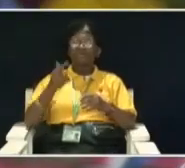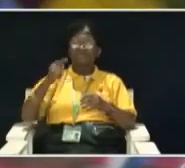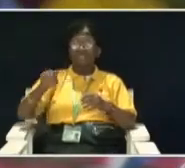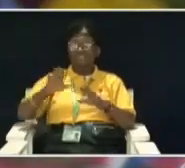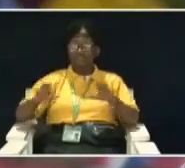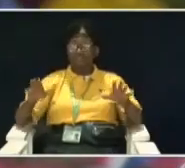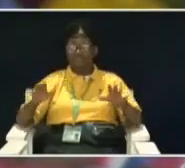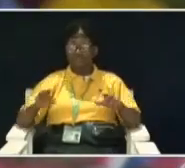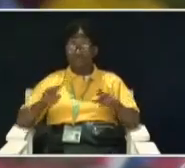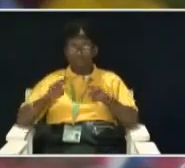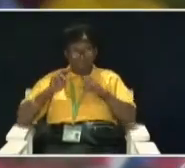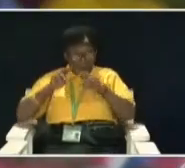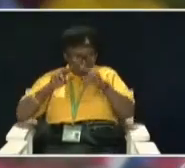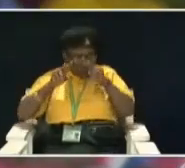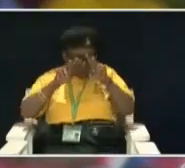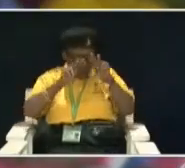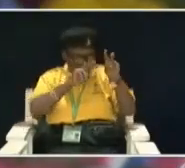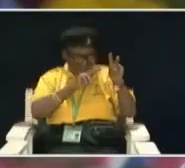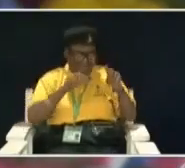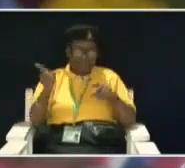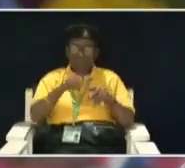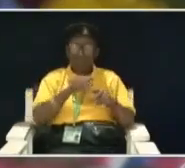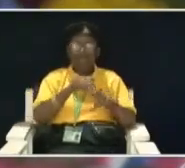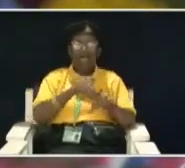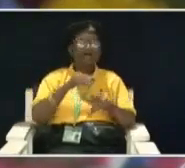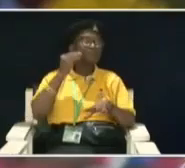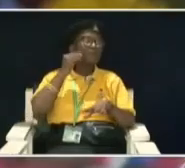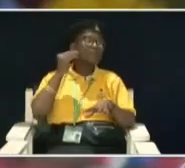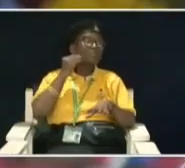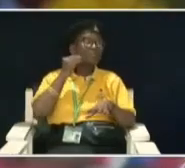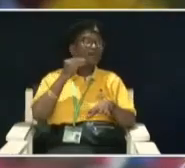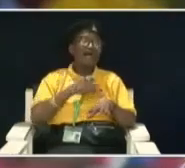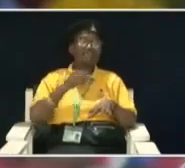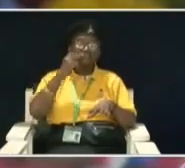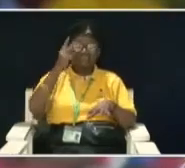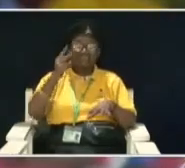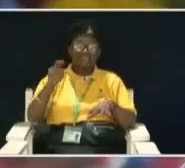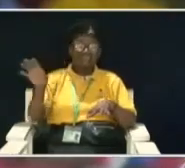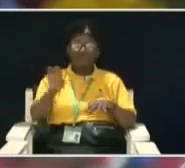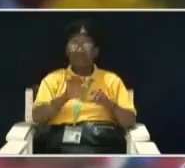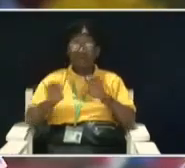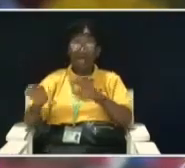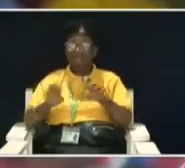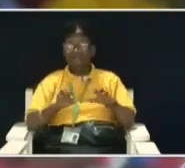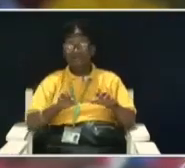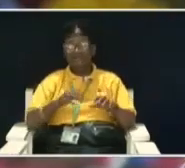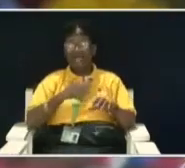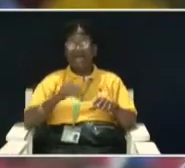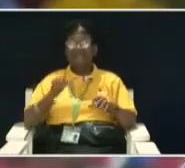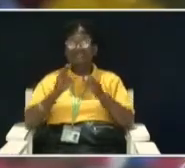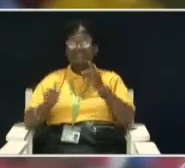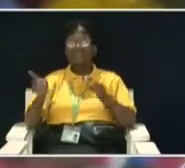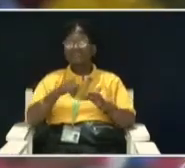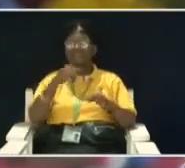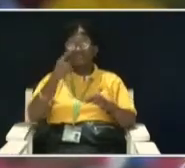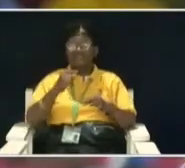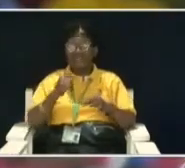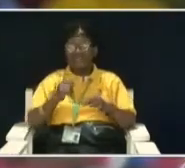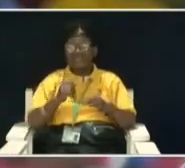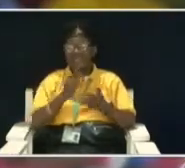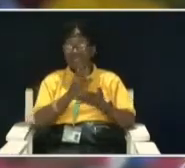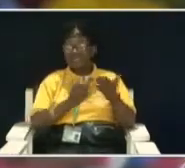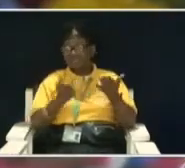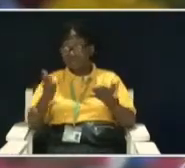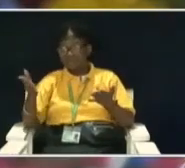actions. So if you are saying something and you are doing the opposite,